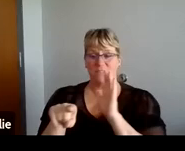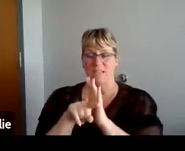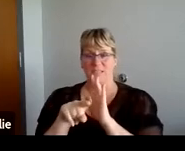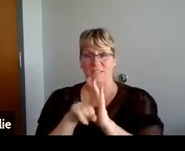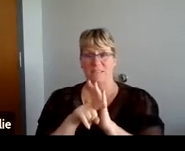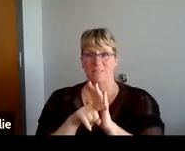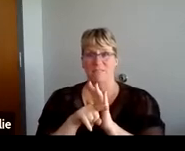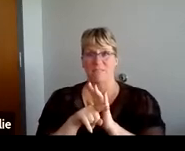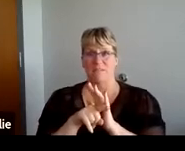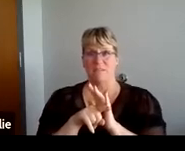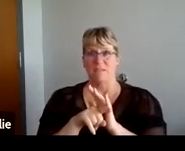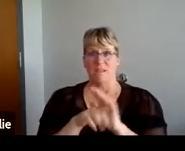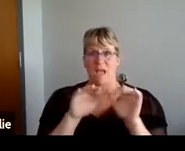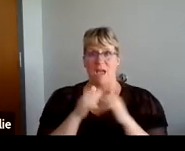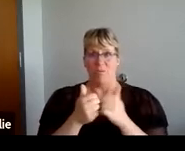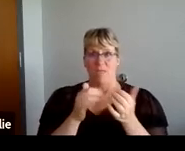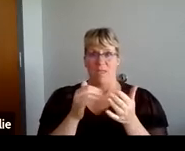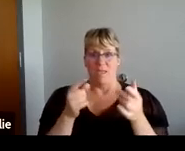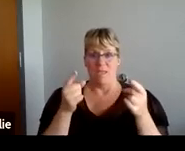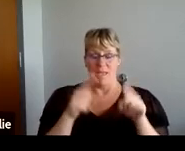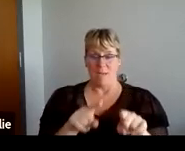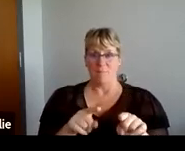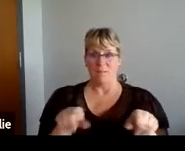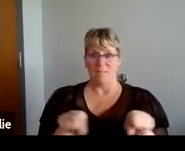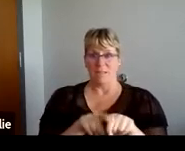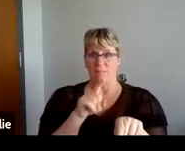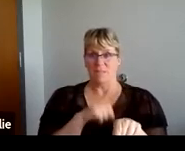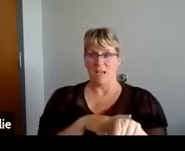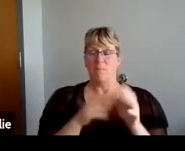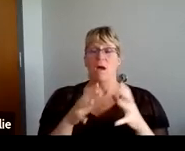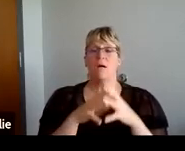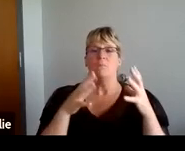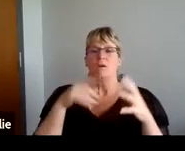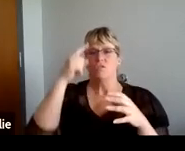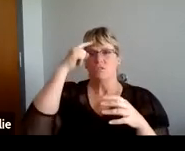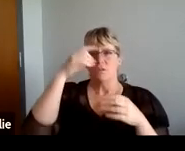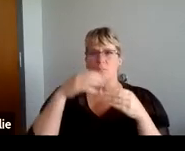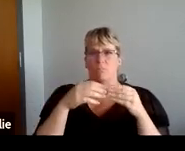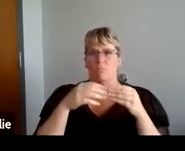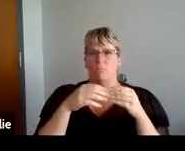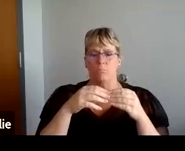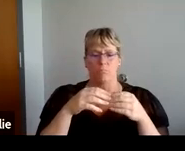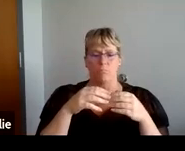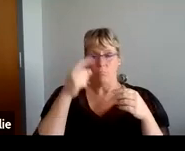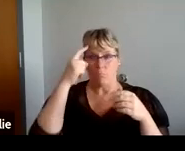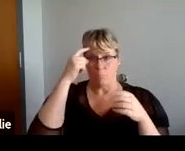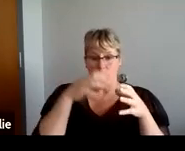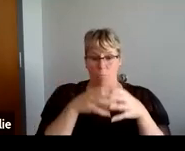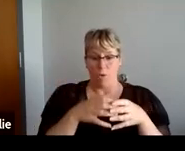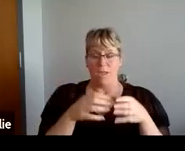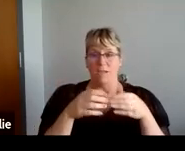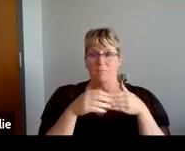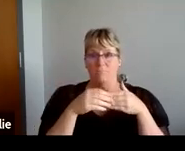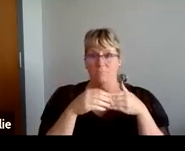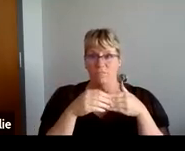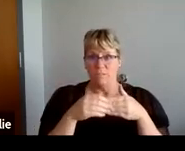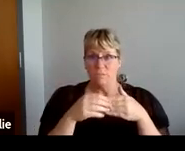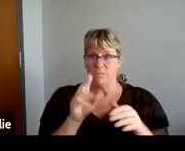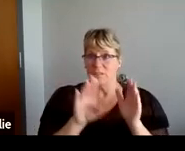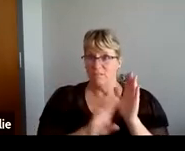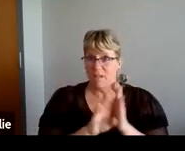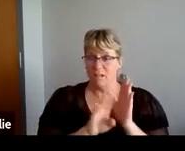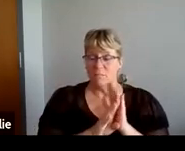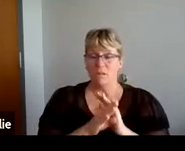reinforcers coincide and how much the brain's neuroplasticity is developed will determine whether or